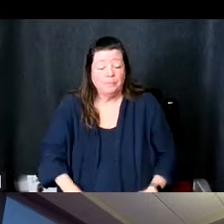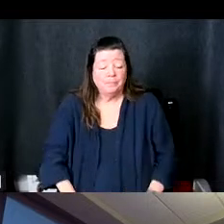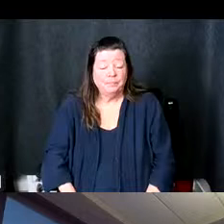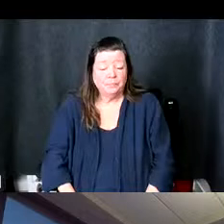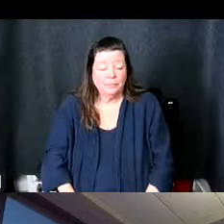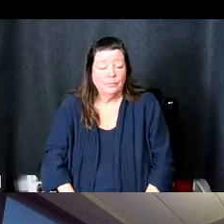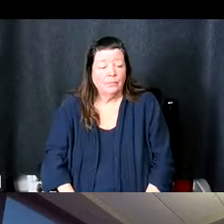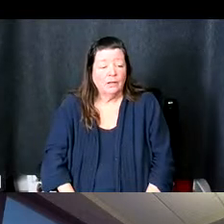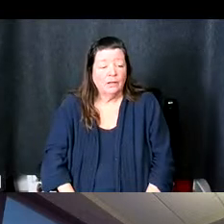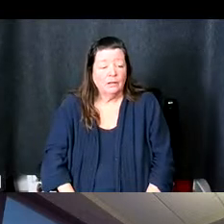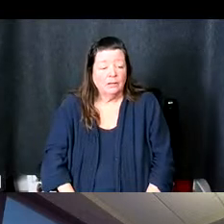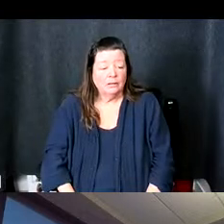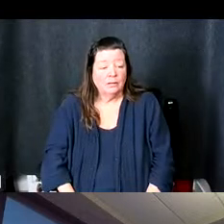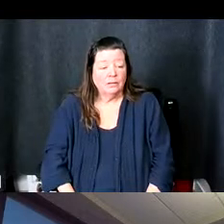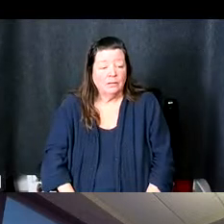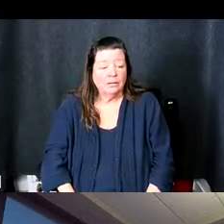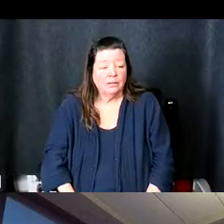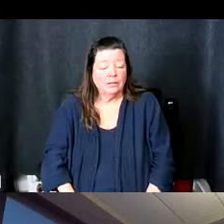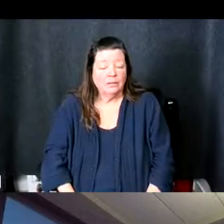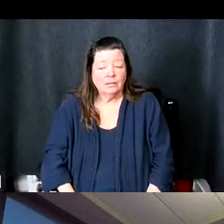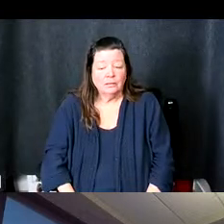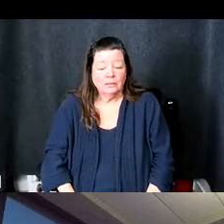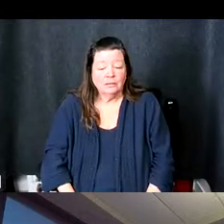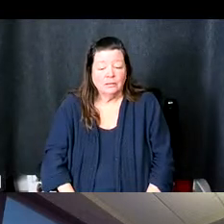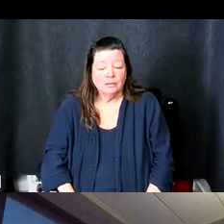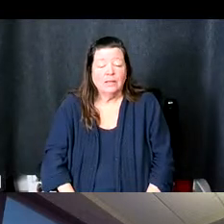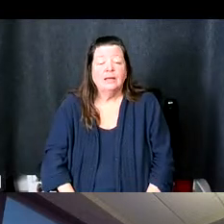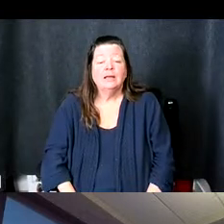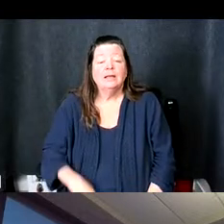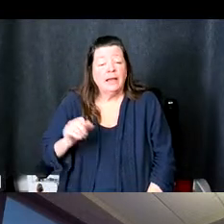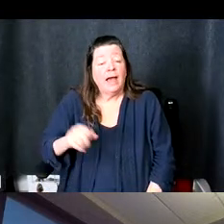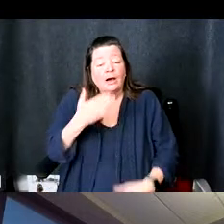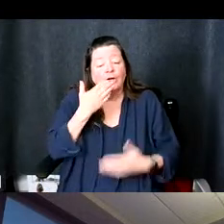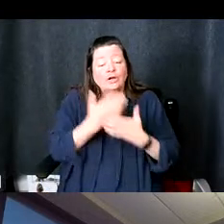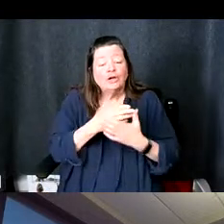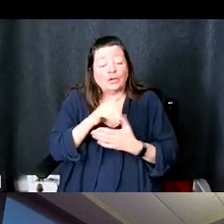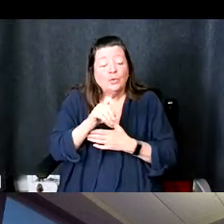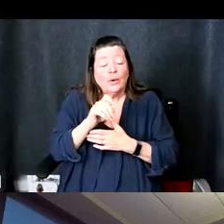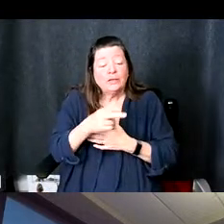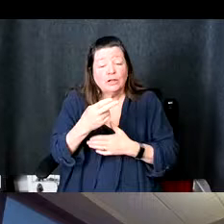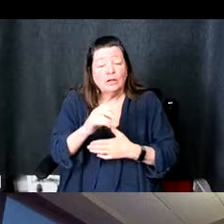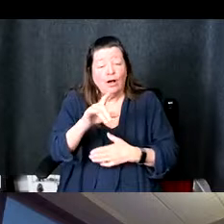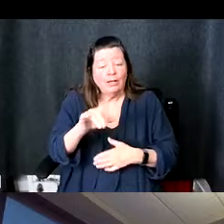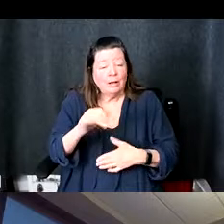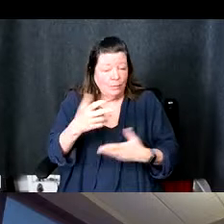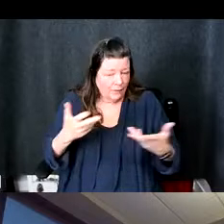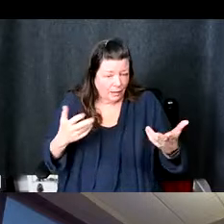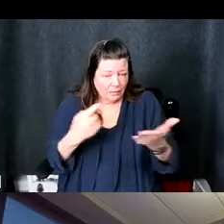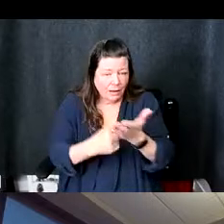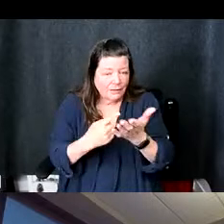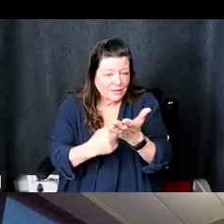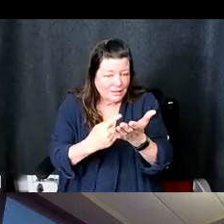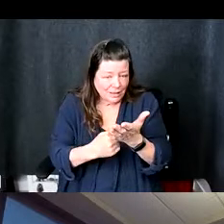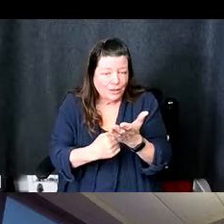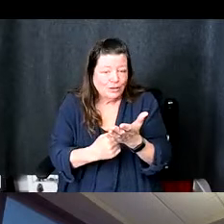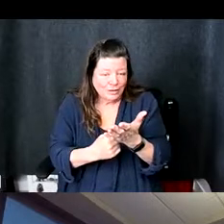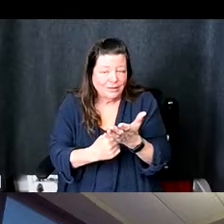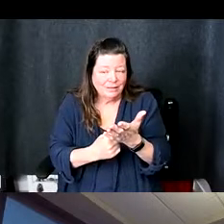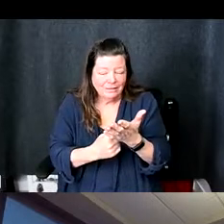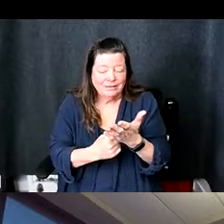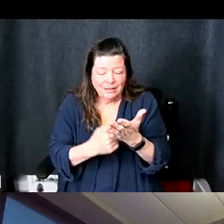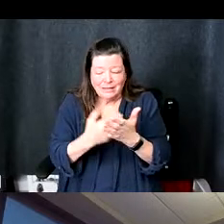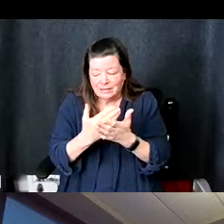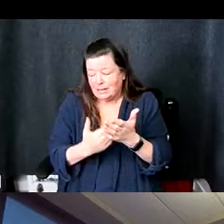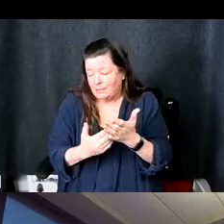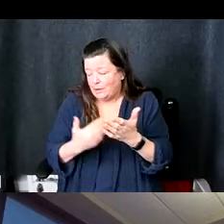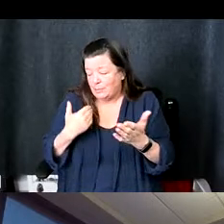So that, yeah, sorry, someone's jumped in. So yeah, good question, Holly. I know we've had a lot of discussion, I think, in some of these previous